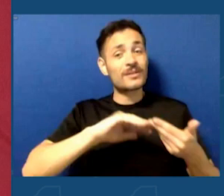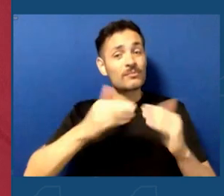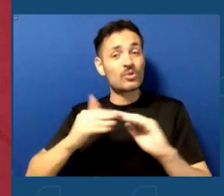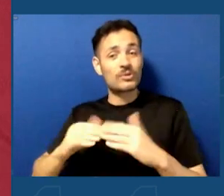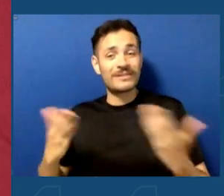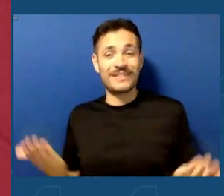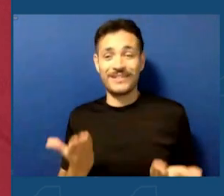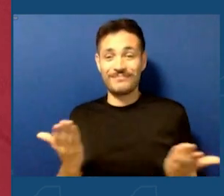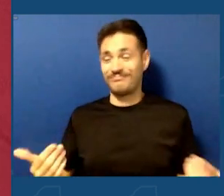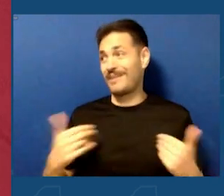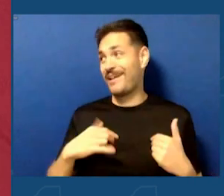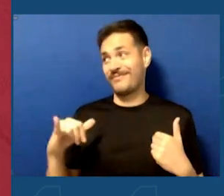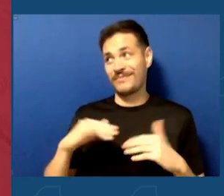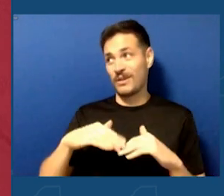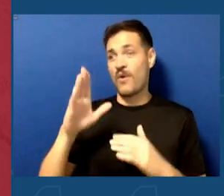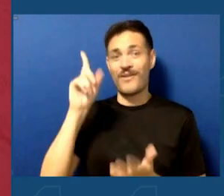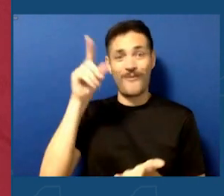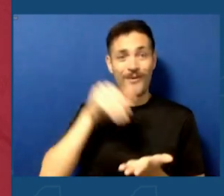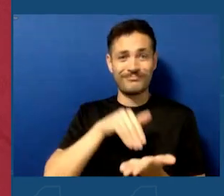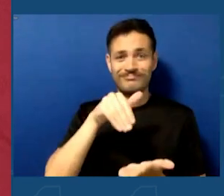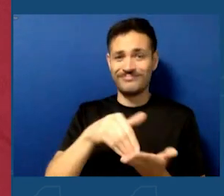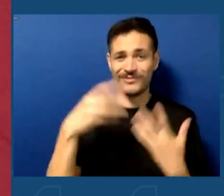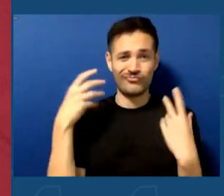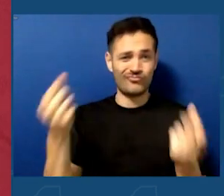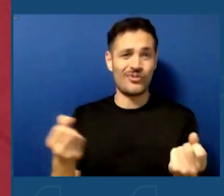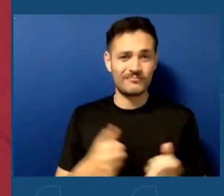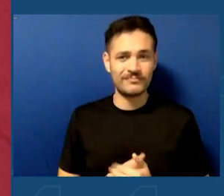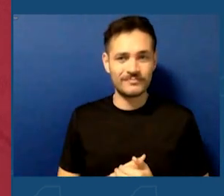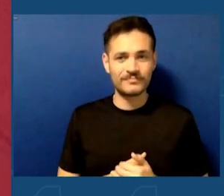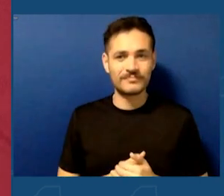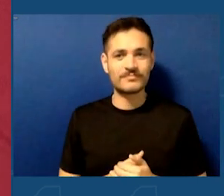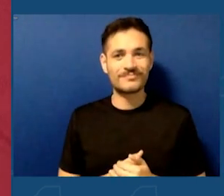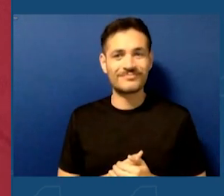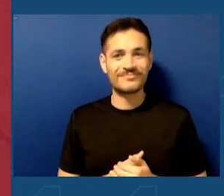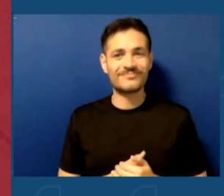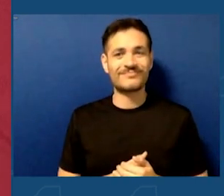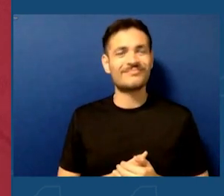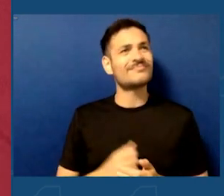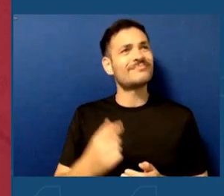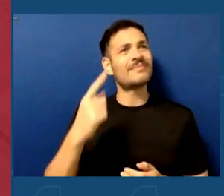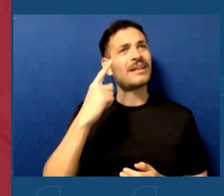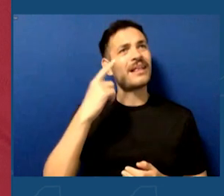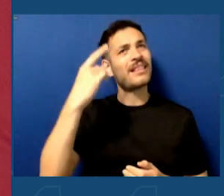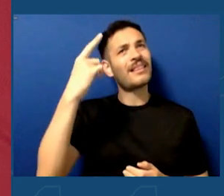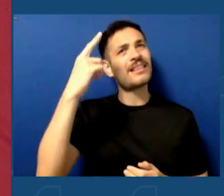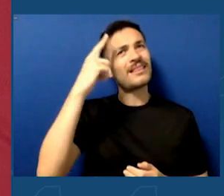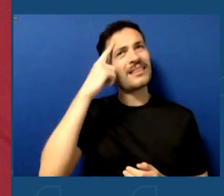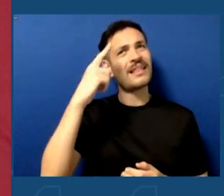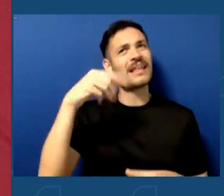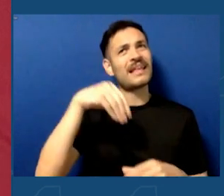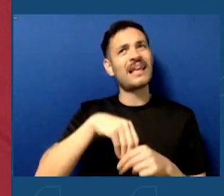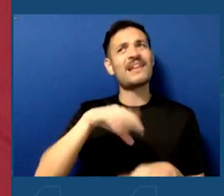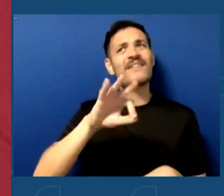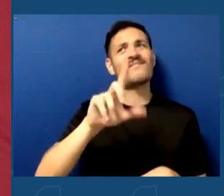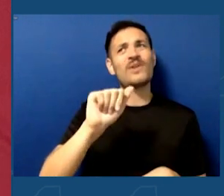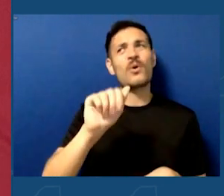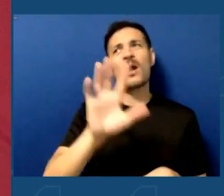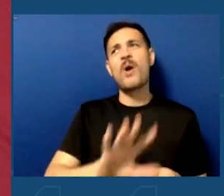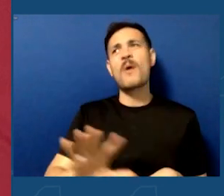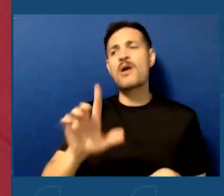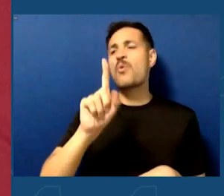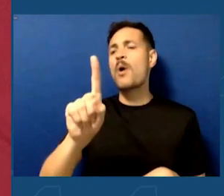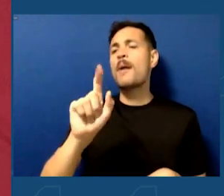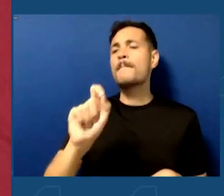million strong. It is true, I think that in Florida right now it's 1.2, and we are